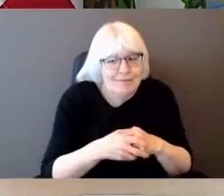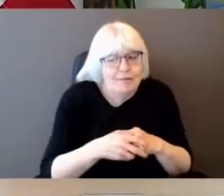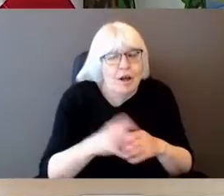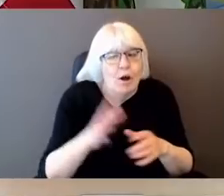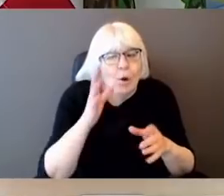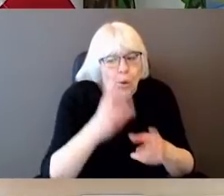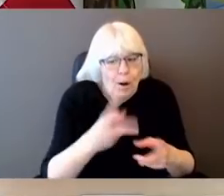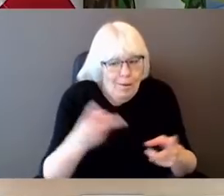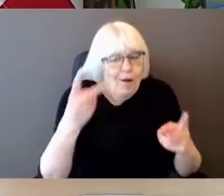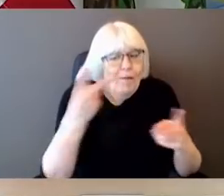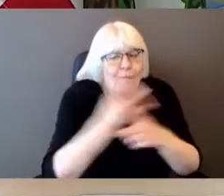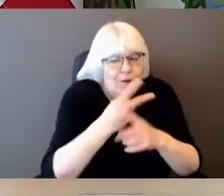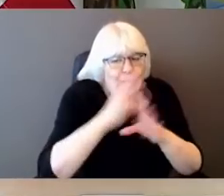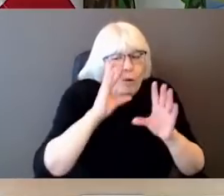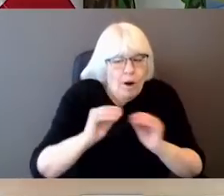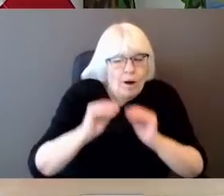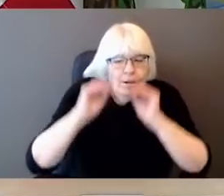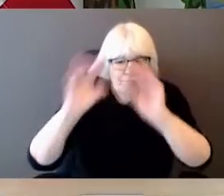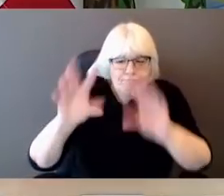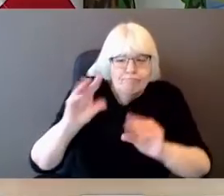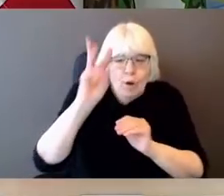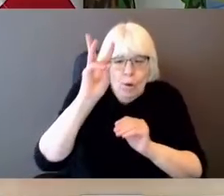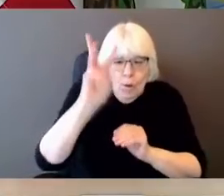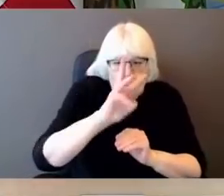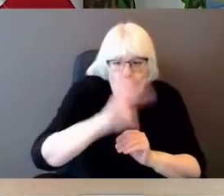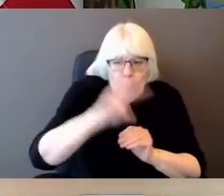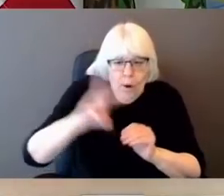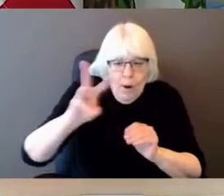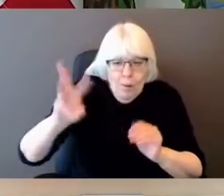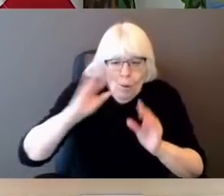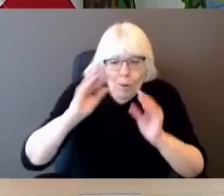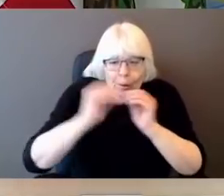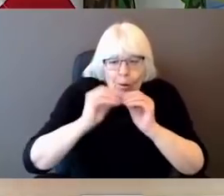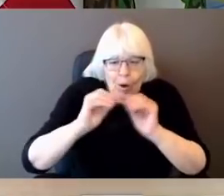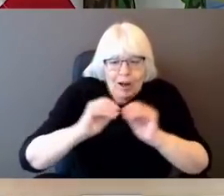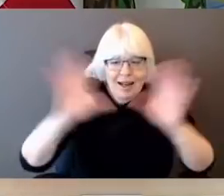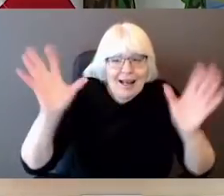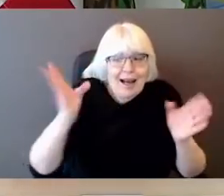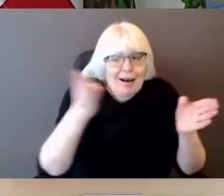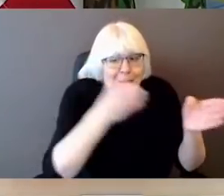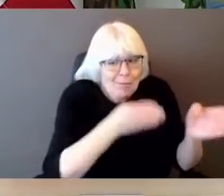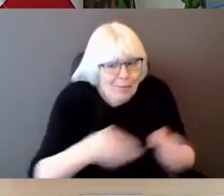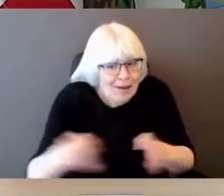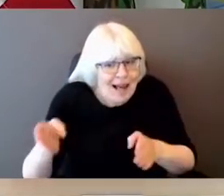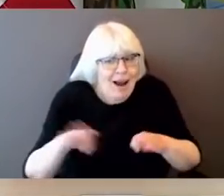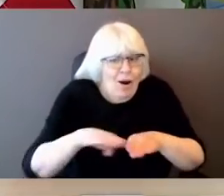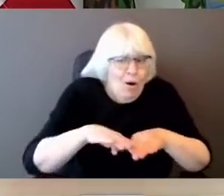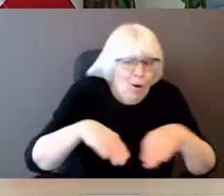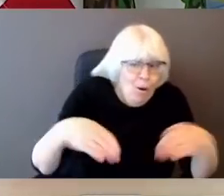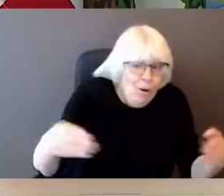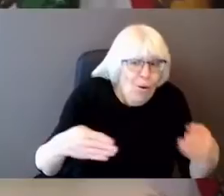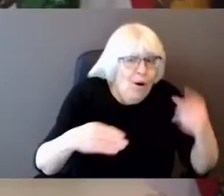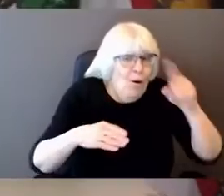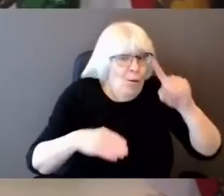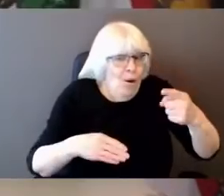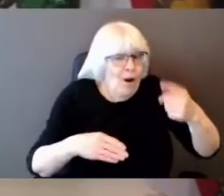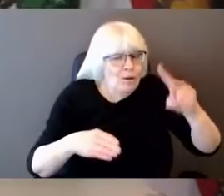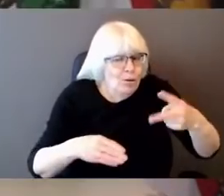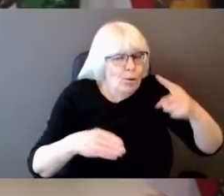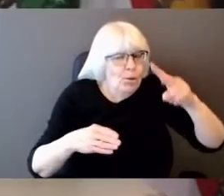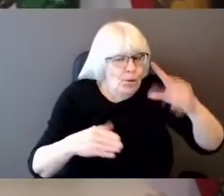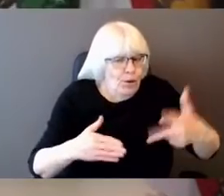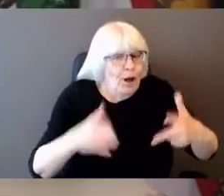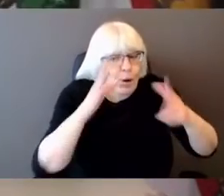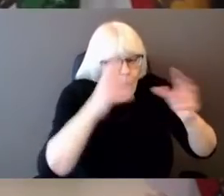that. And the COVID, the plan and the steps will be available online this afternoon. Thank you very much. Thank you all